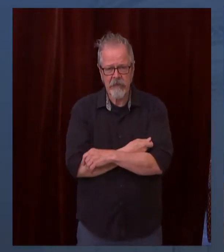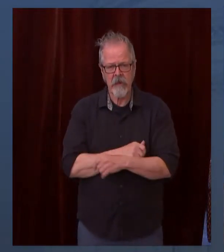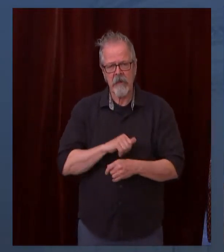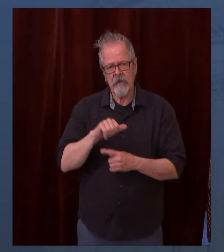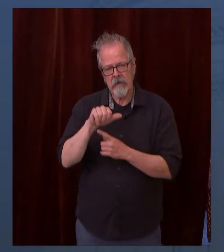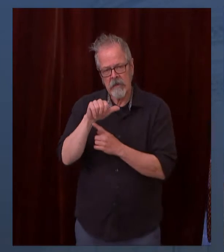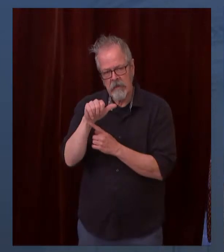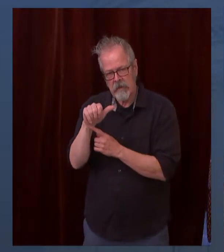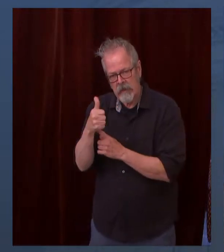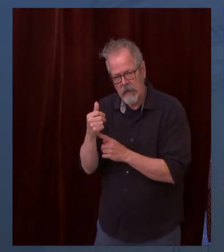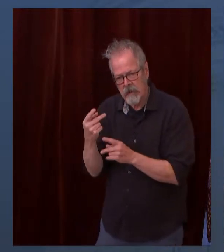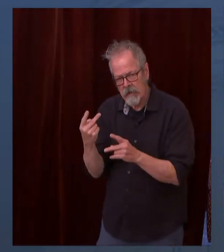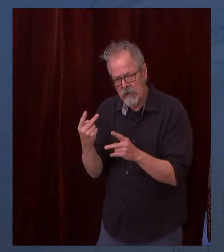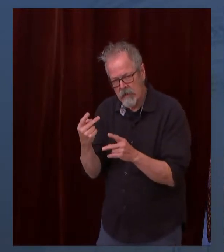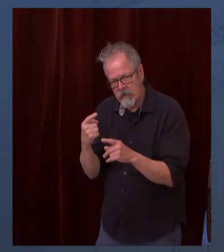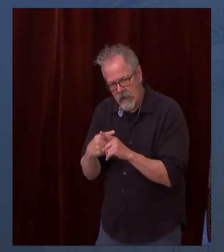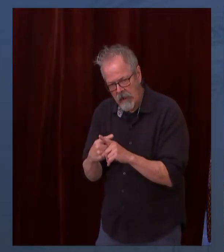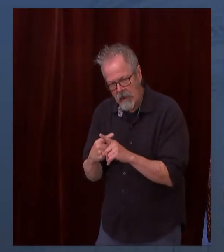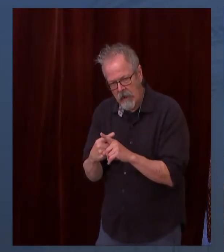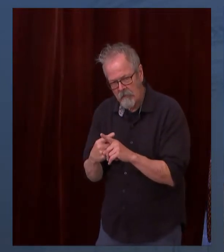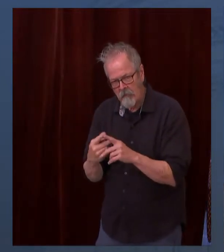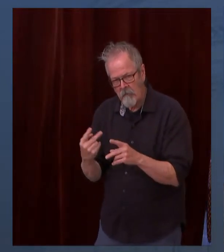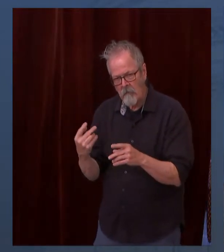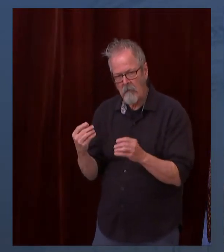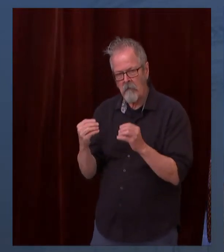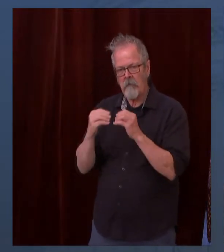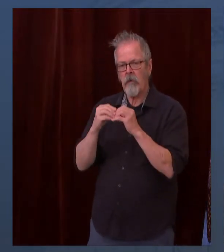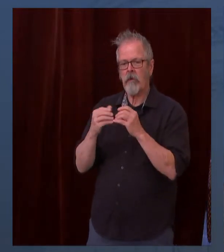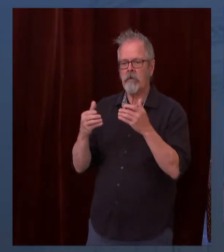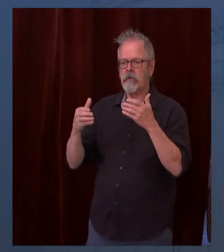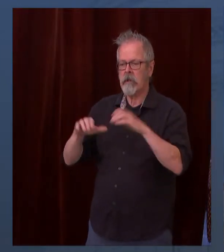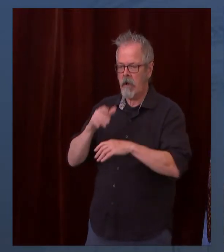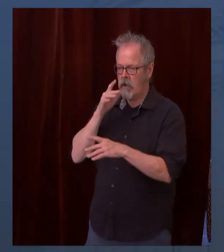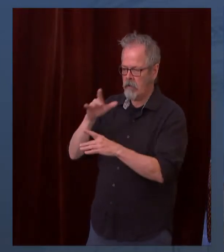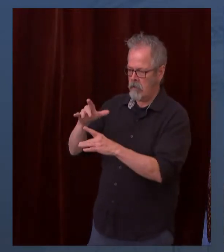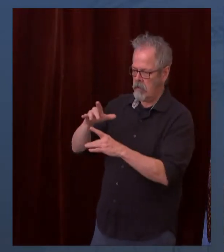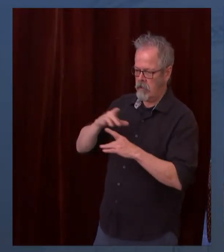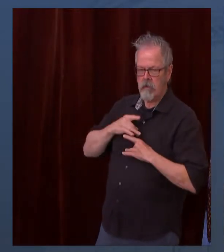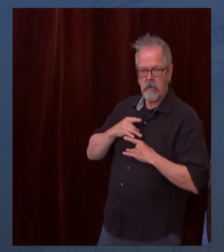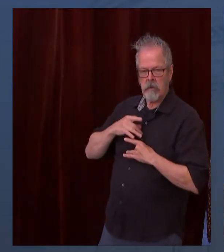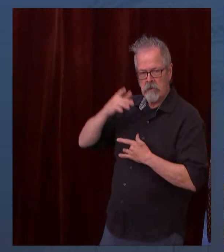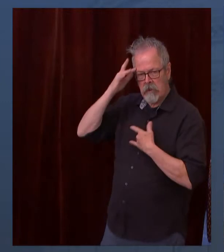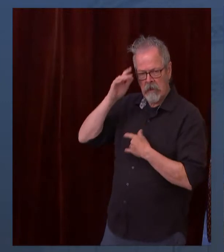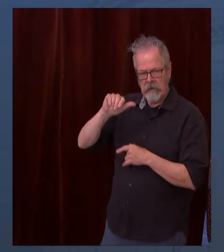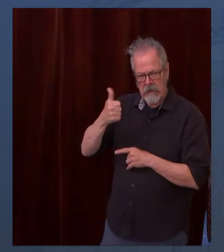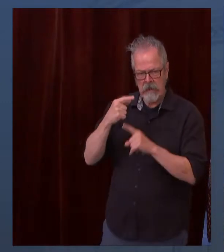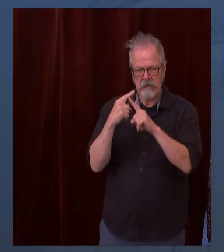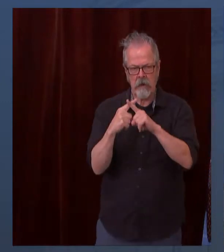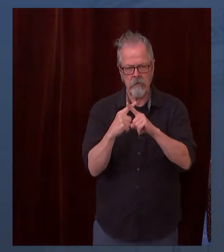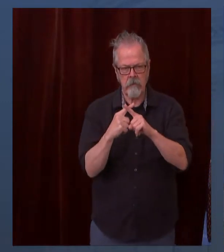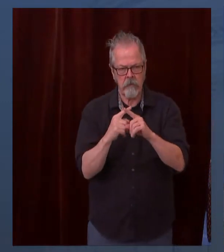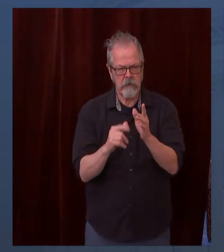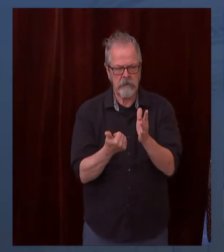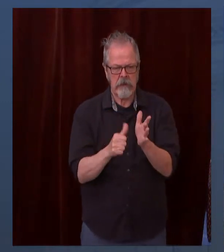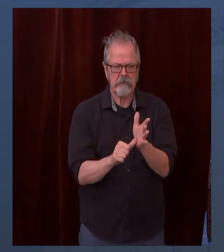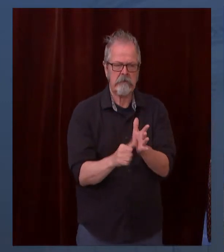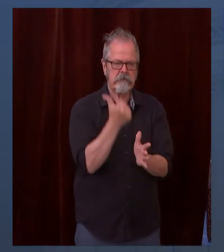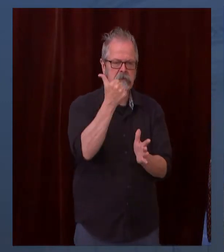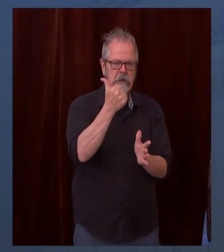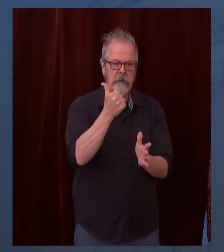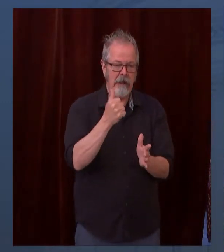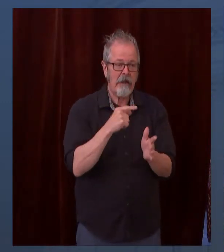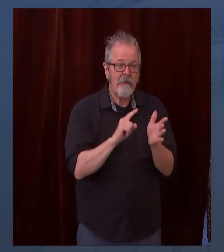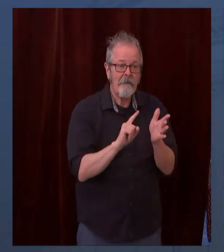sharing that information with that group of folks through every means possible, and we have a very extensive